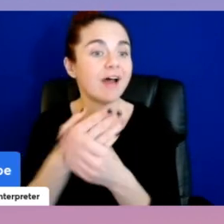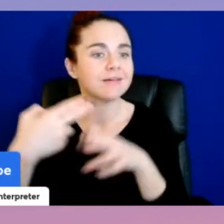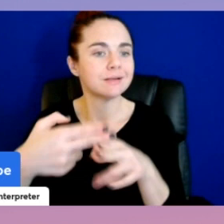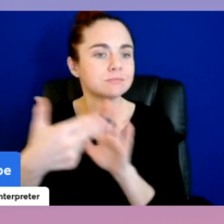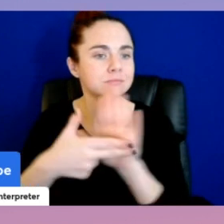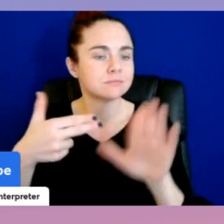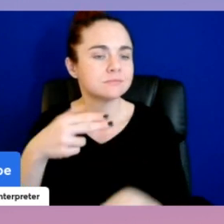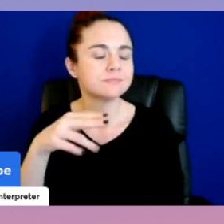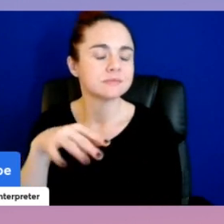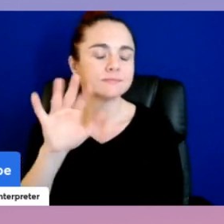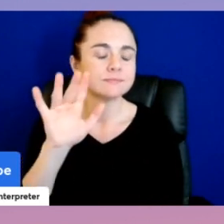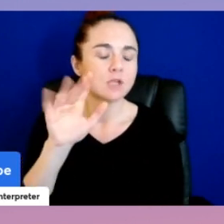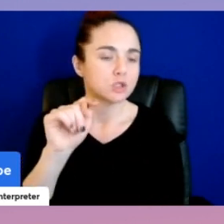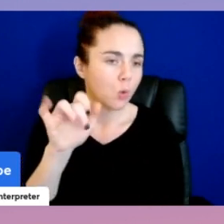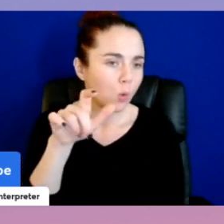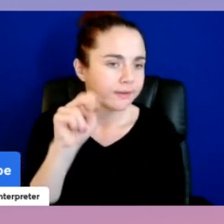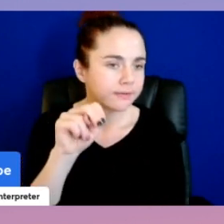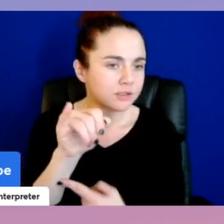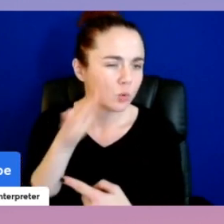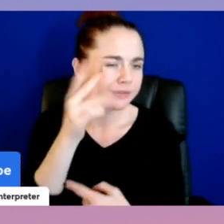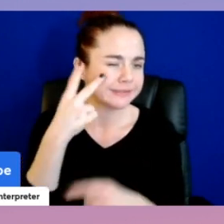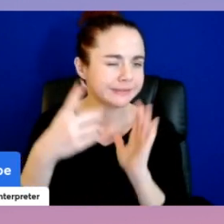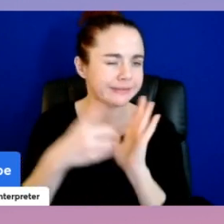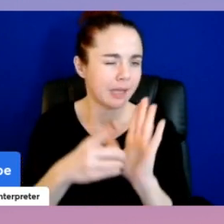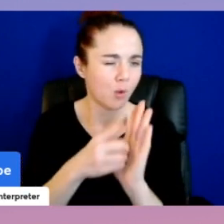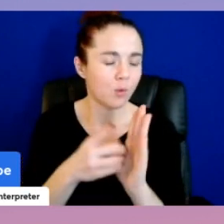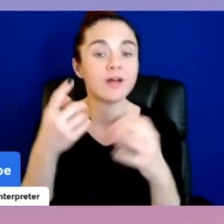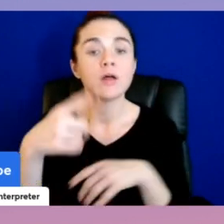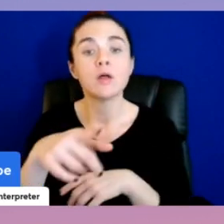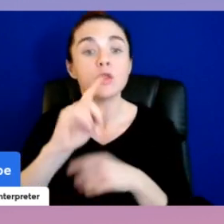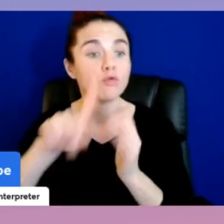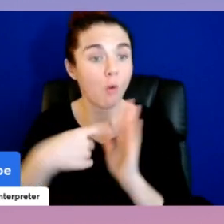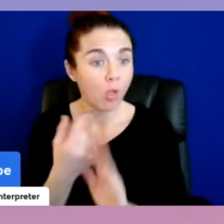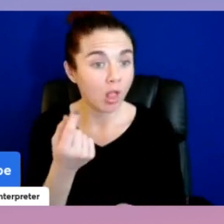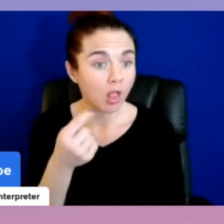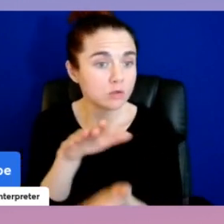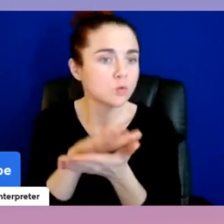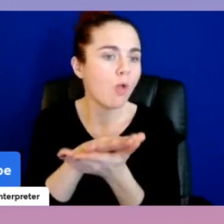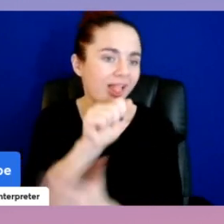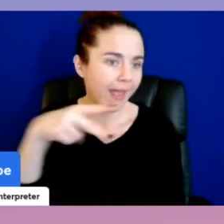demo. And the role we're using here is called school app.